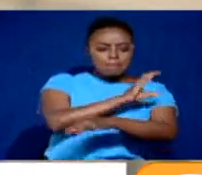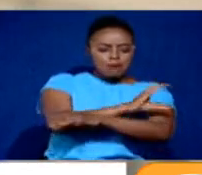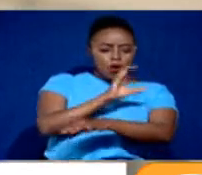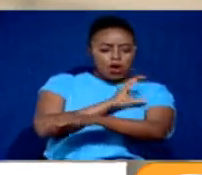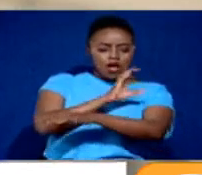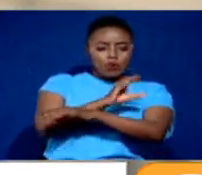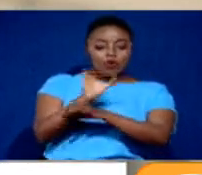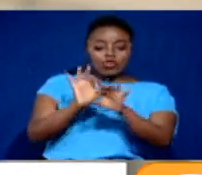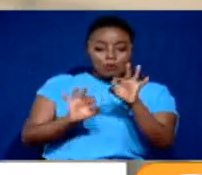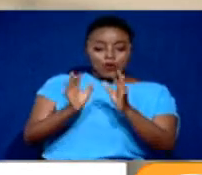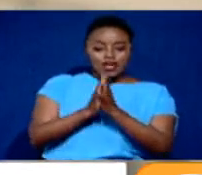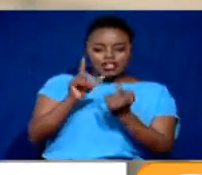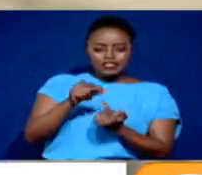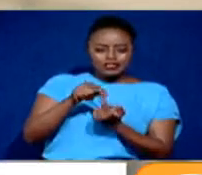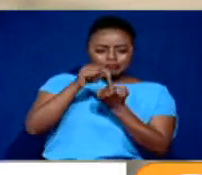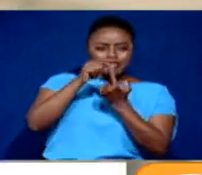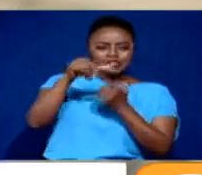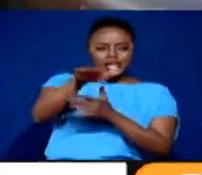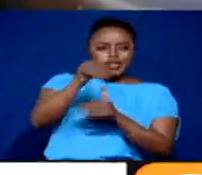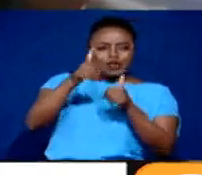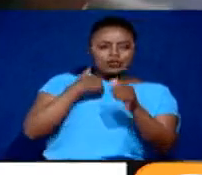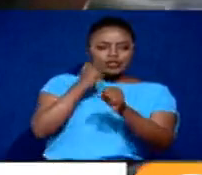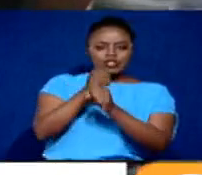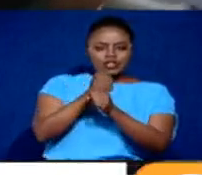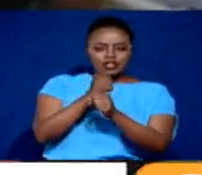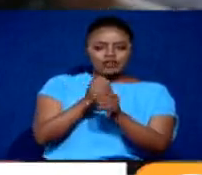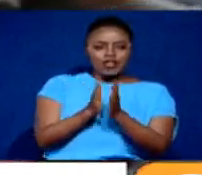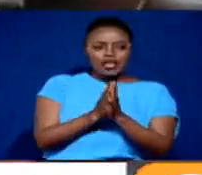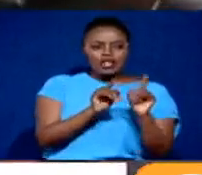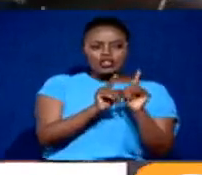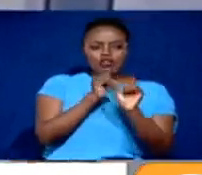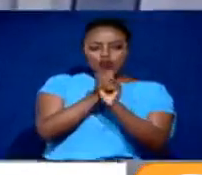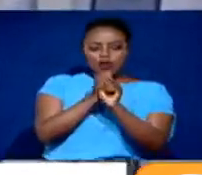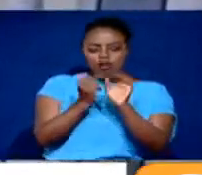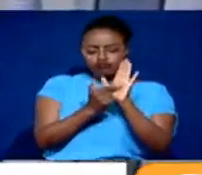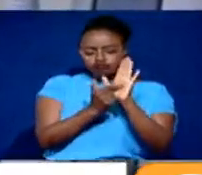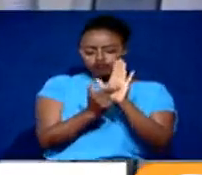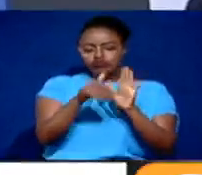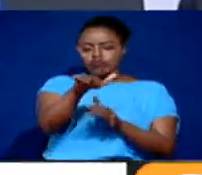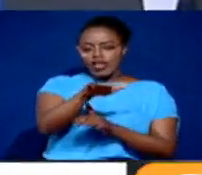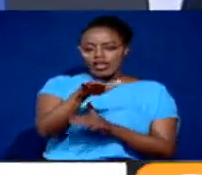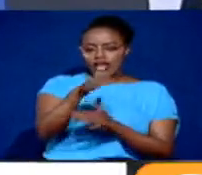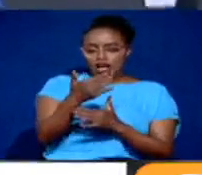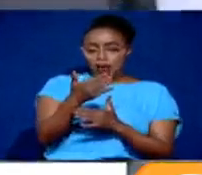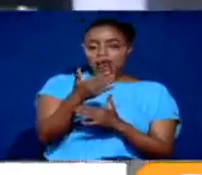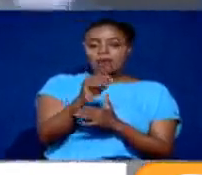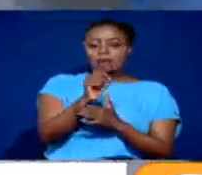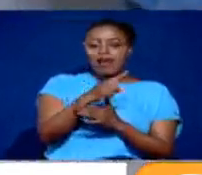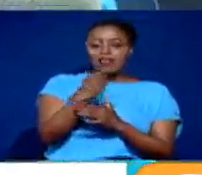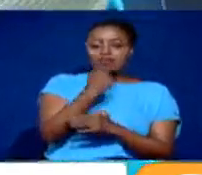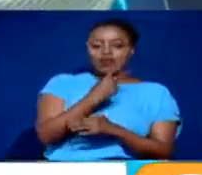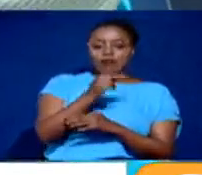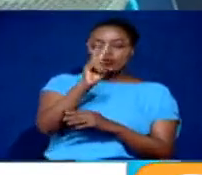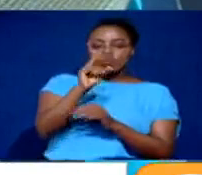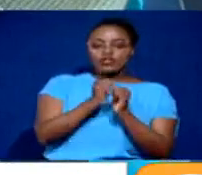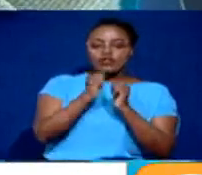modern and specialized diagnostic equipment. An exhibition of the equipment at State House Nairobi in February